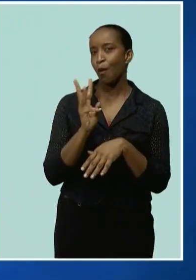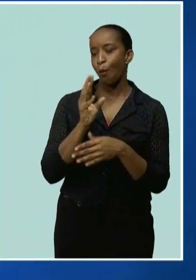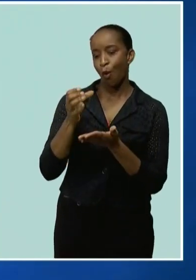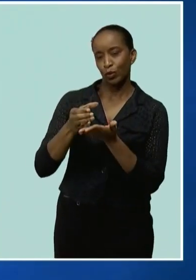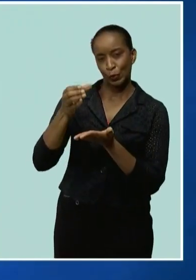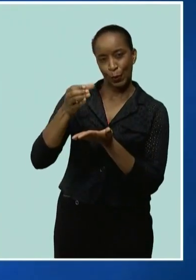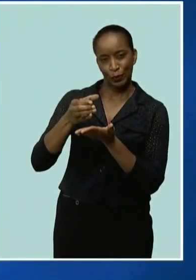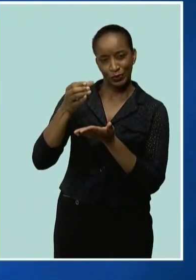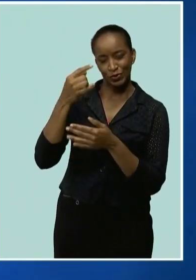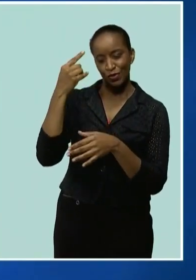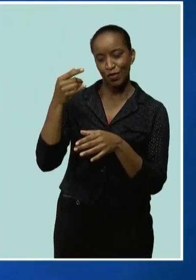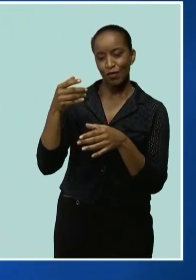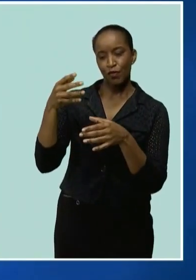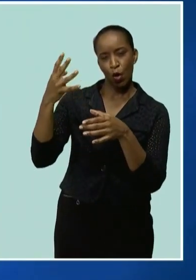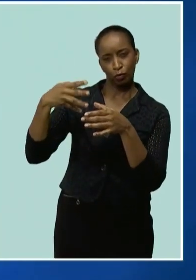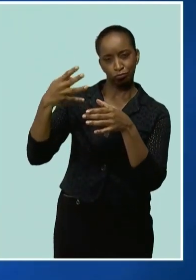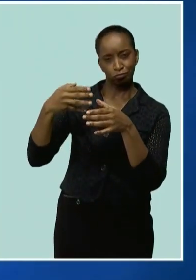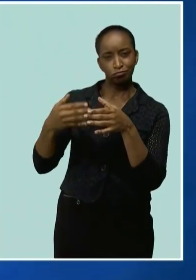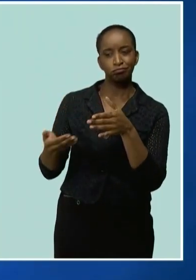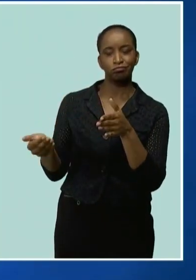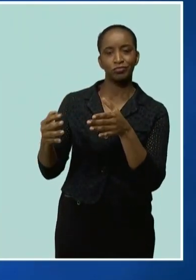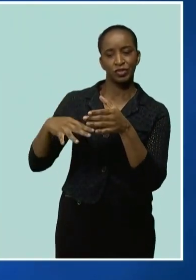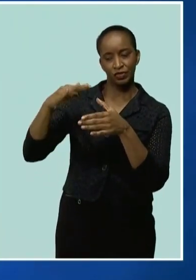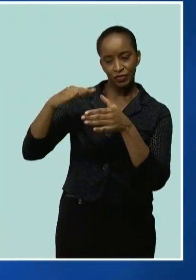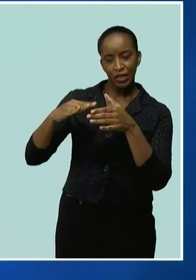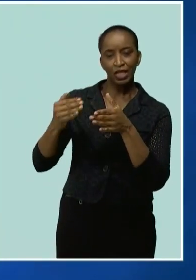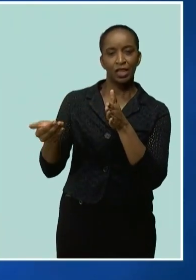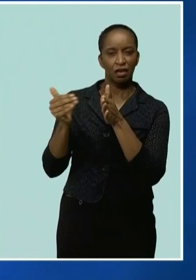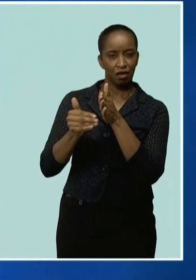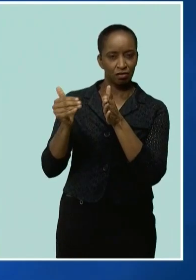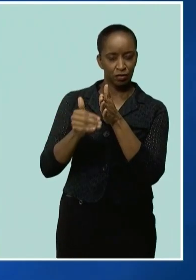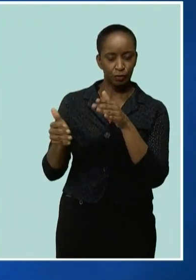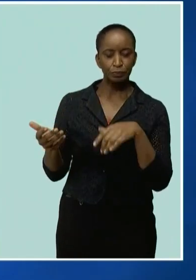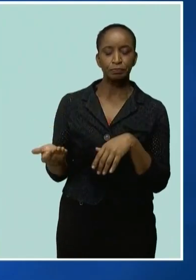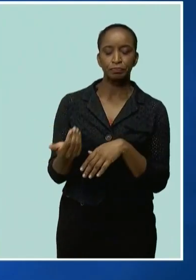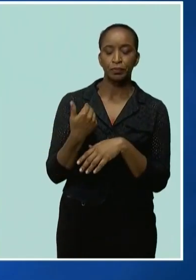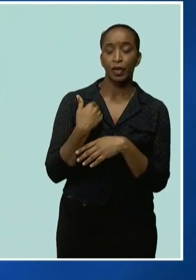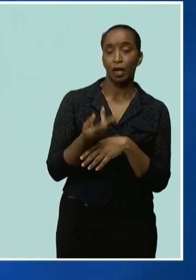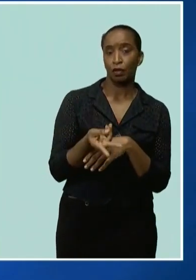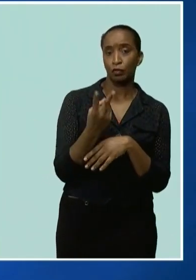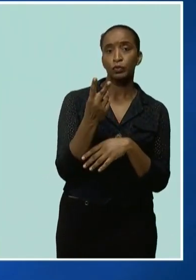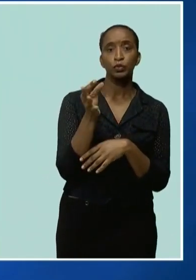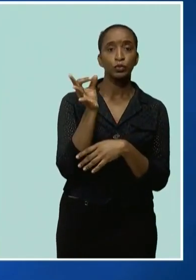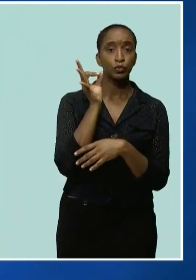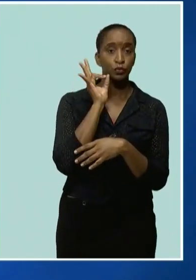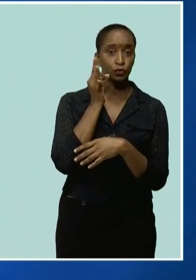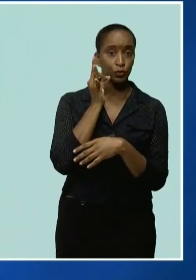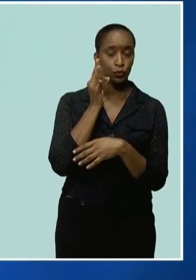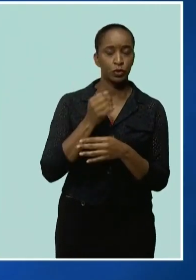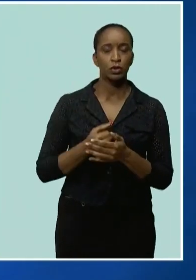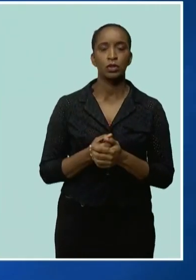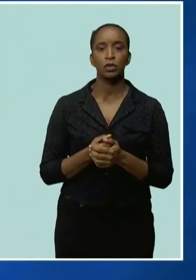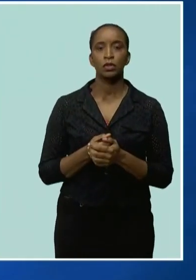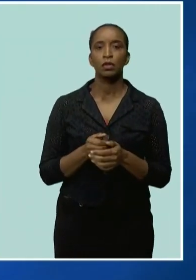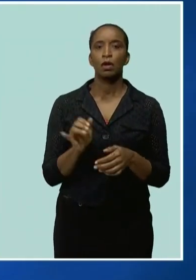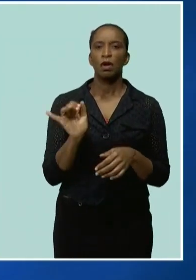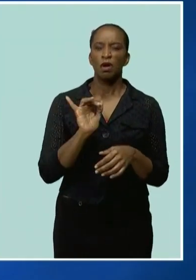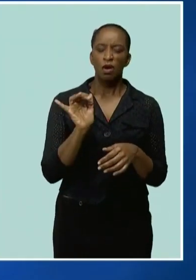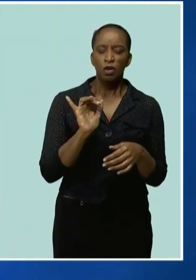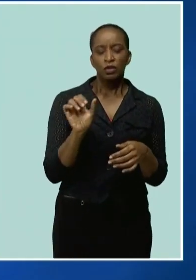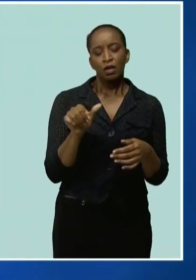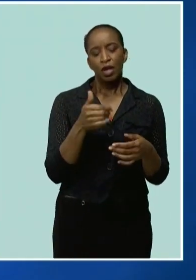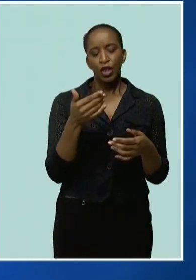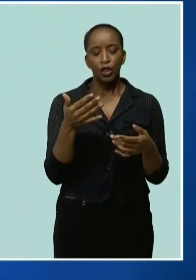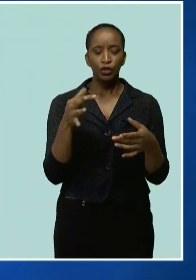see several fruits to represent the fruit days, the 2 fruit days. And we include a few packaged snacks as